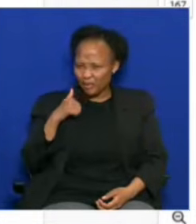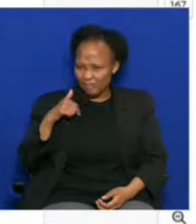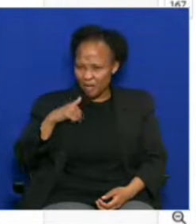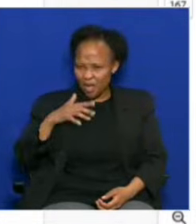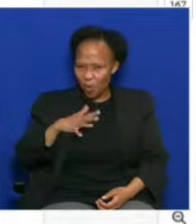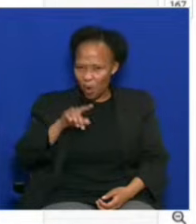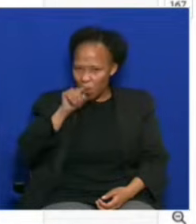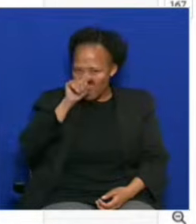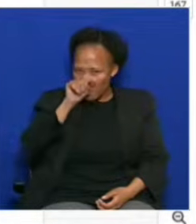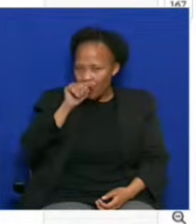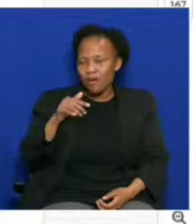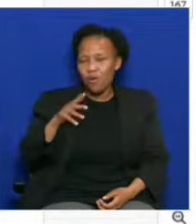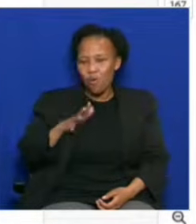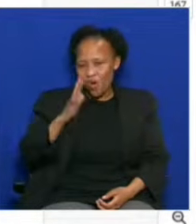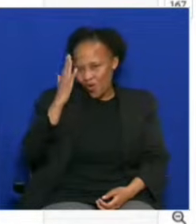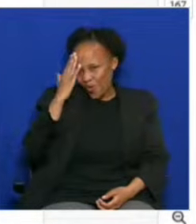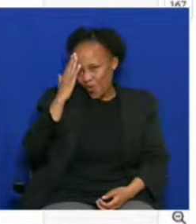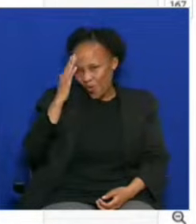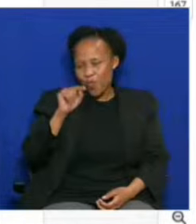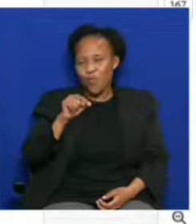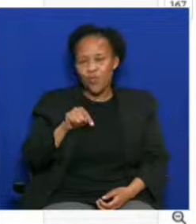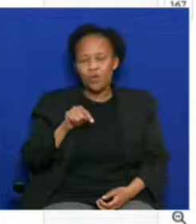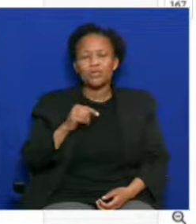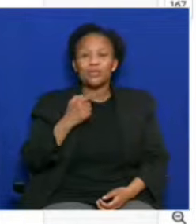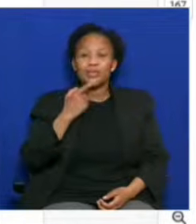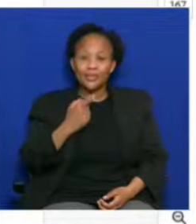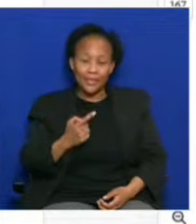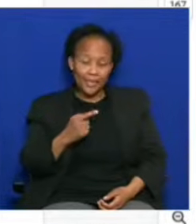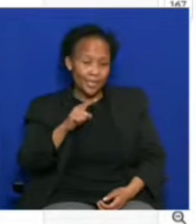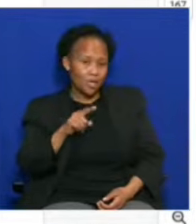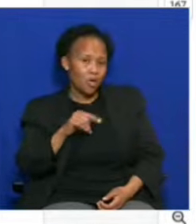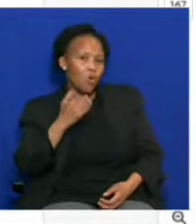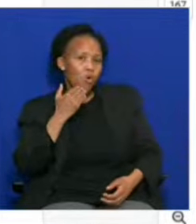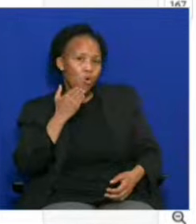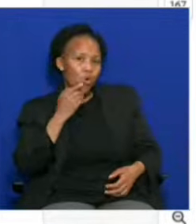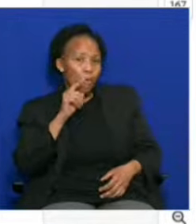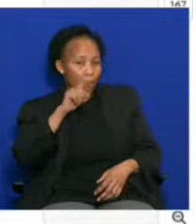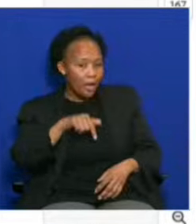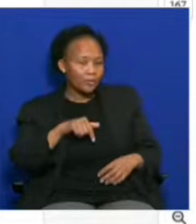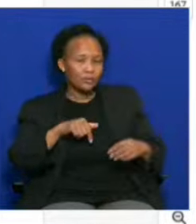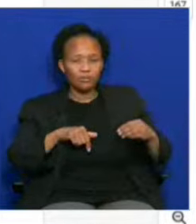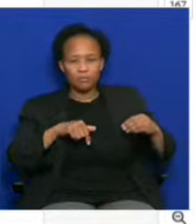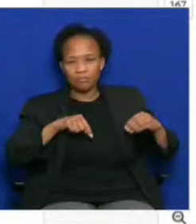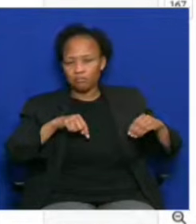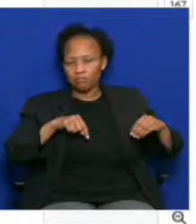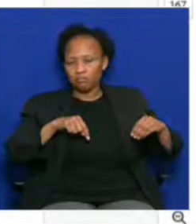IDEC must investigate a case of fraud and corruption. Who said that? Who made that complaint?